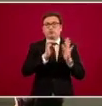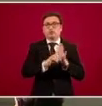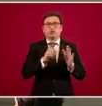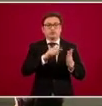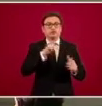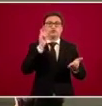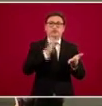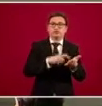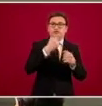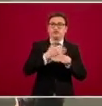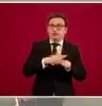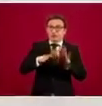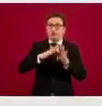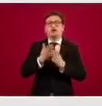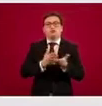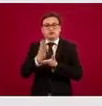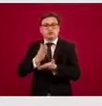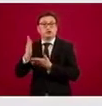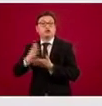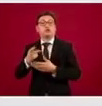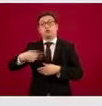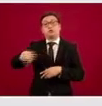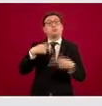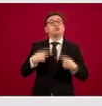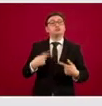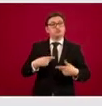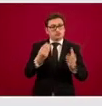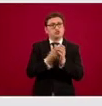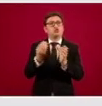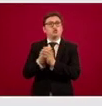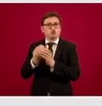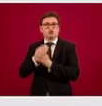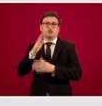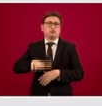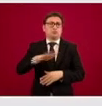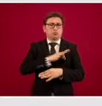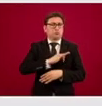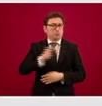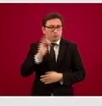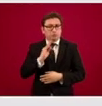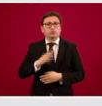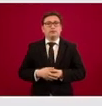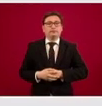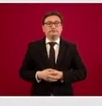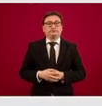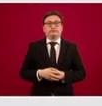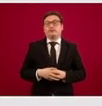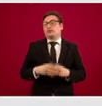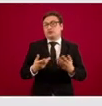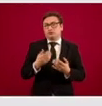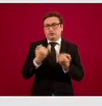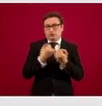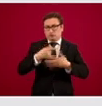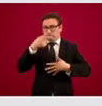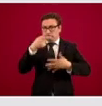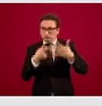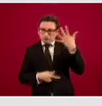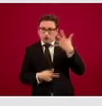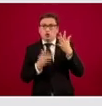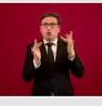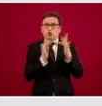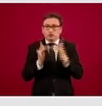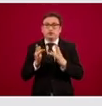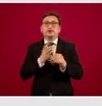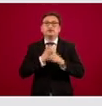Now, these are some of the functions of the app that I think are very interesting. We have accessible information, we